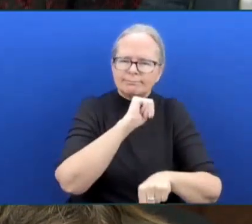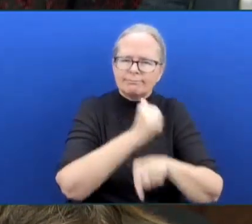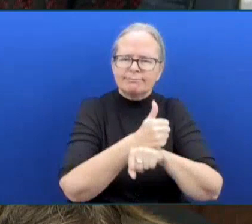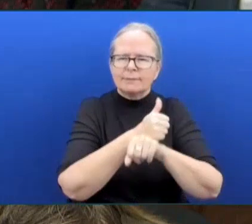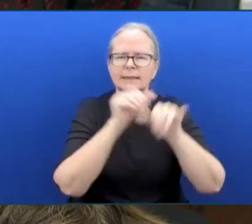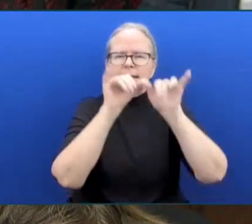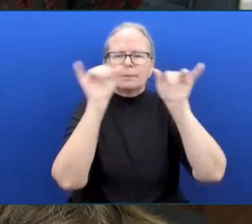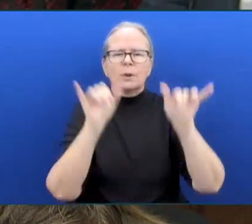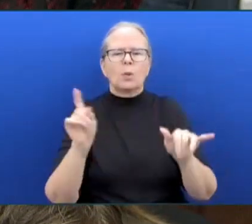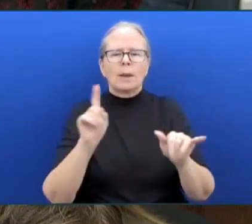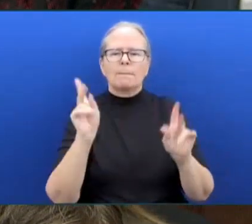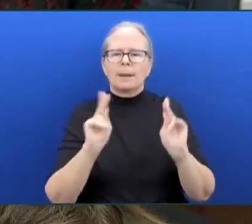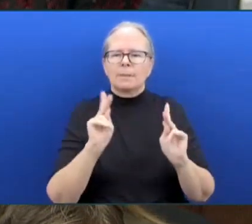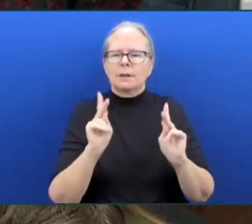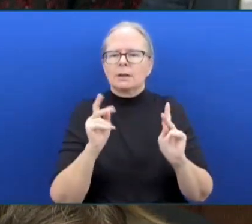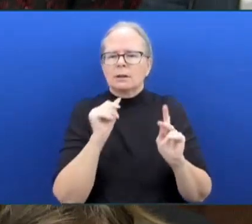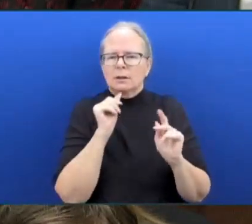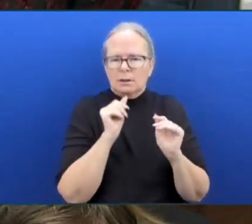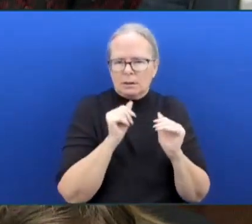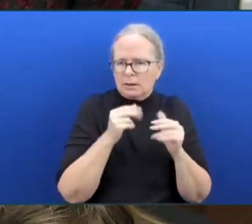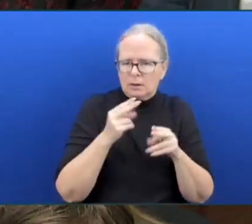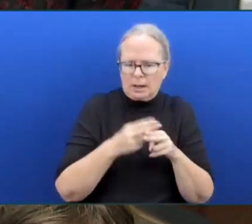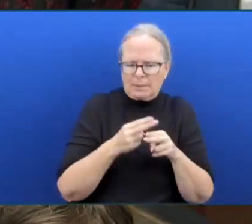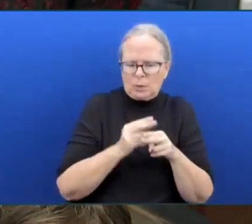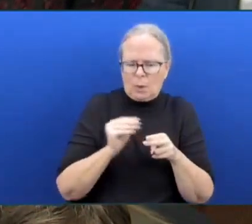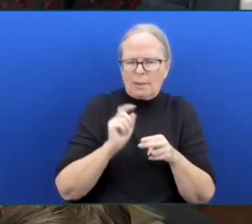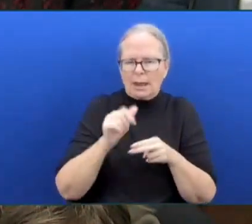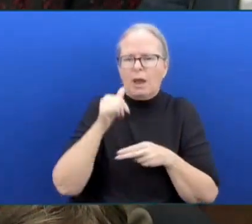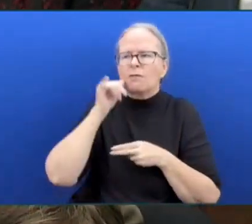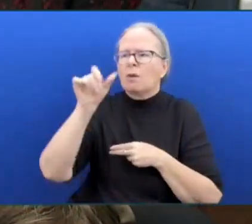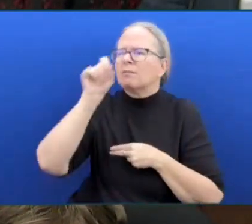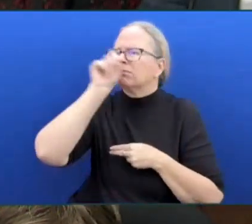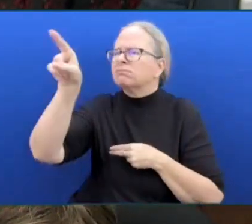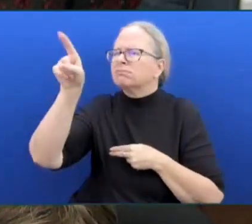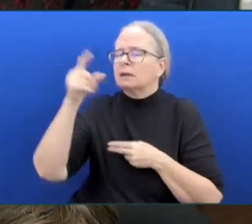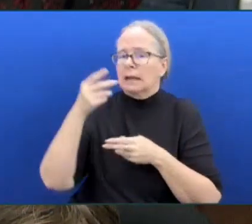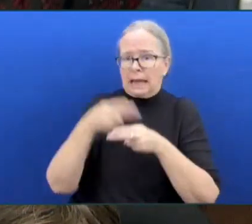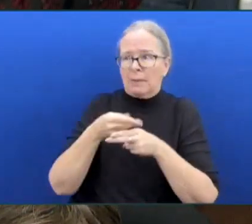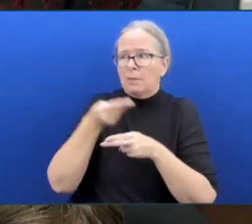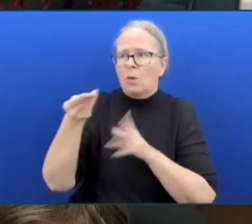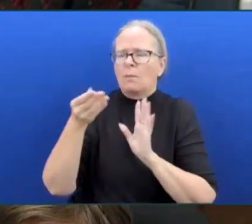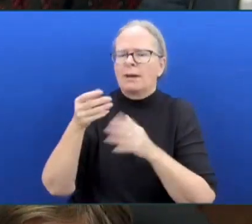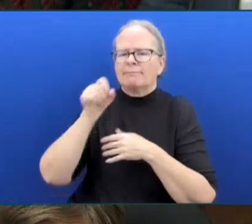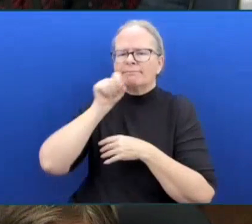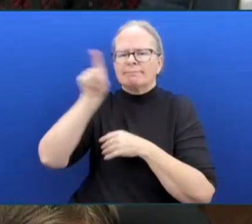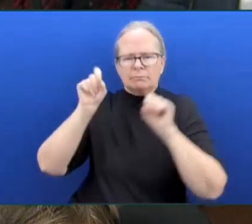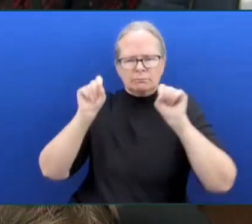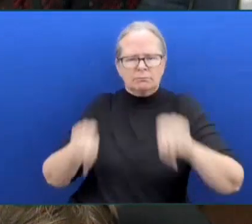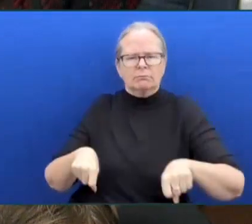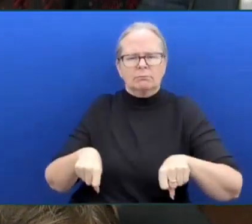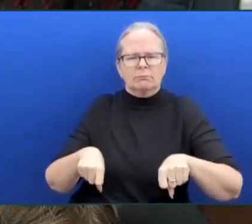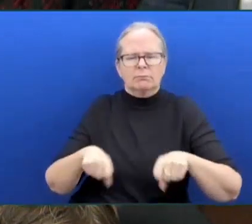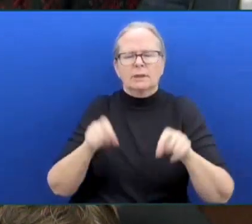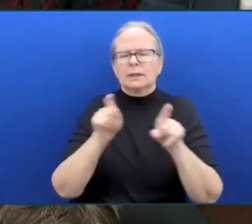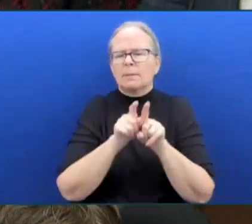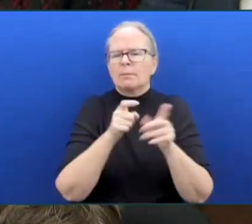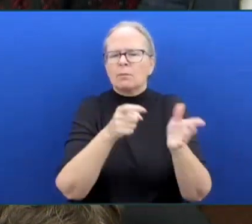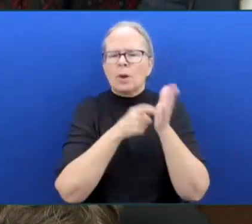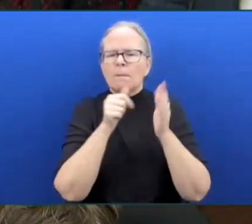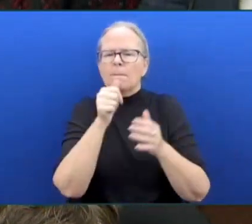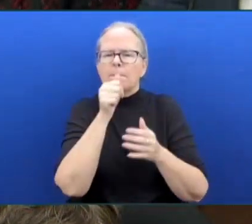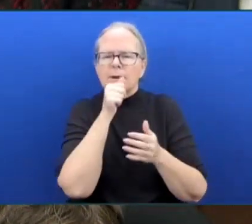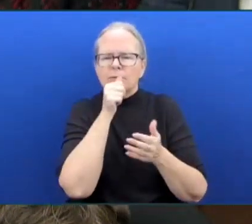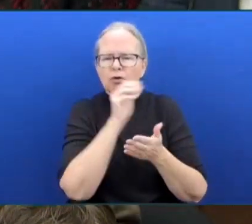we introduced a new requirement that all private training institutions also have to have sexual violence policies and report them annually,